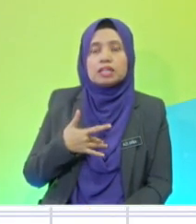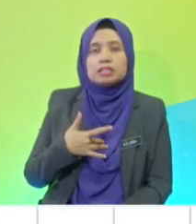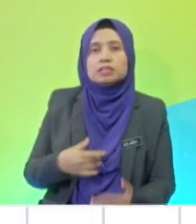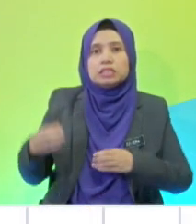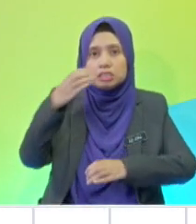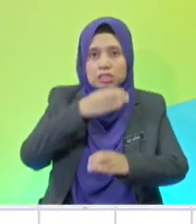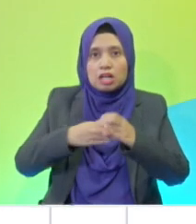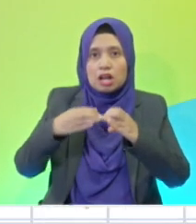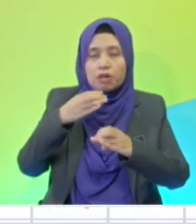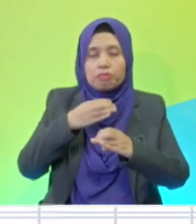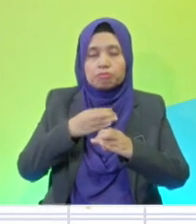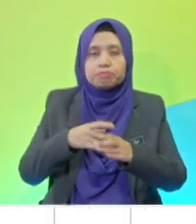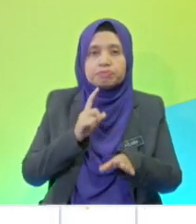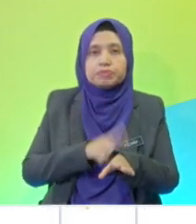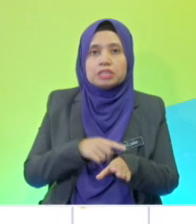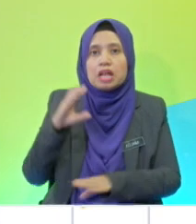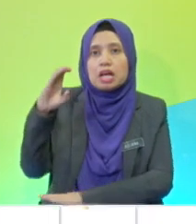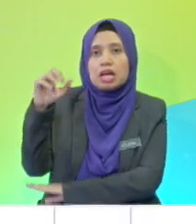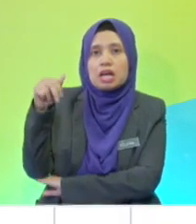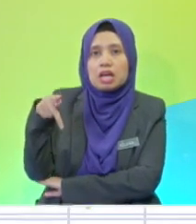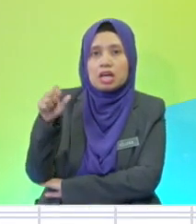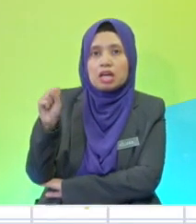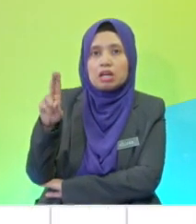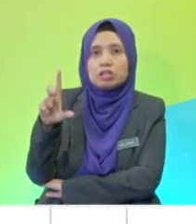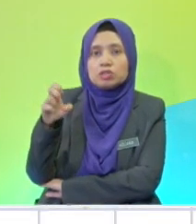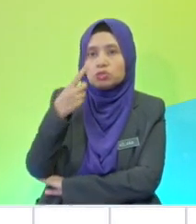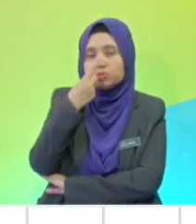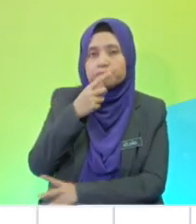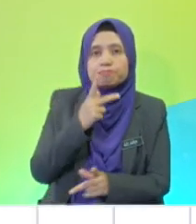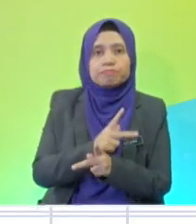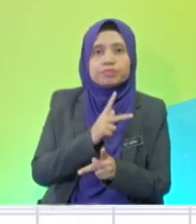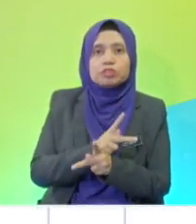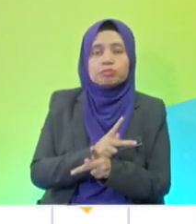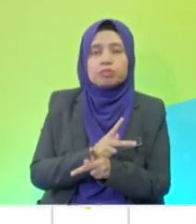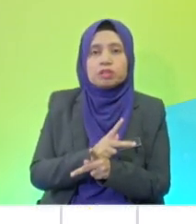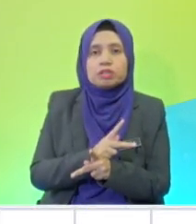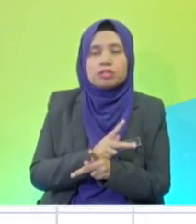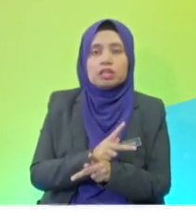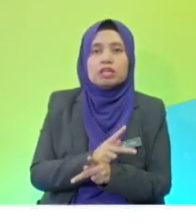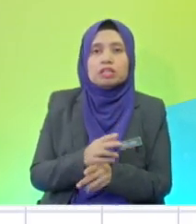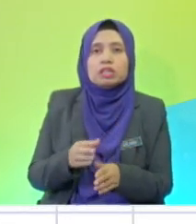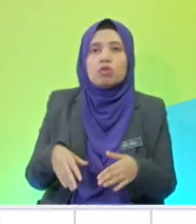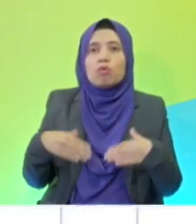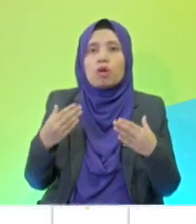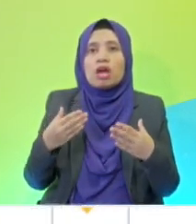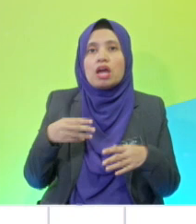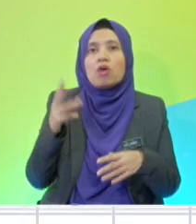time capsule? Okay, the item that you want to keep. Please give me one item only, and the place where you want to bury your